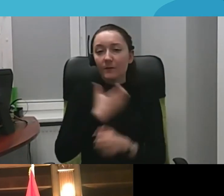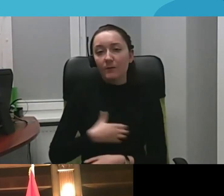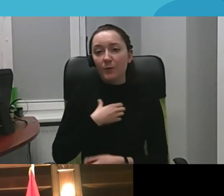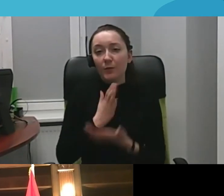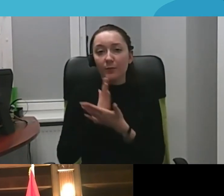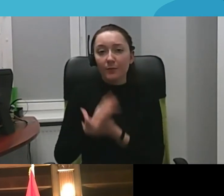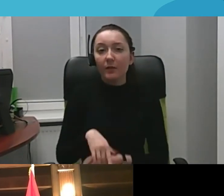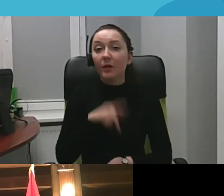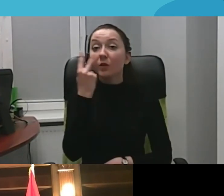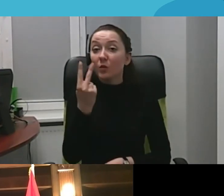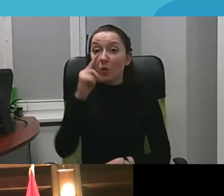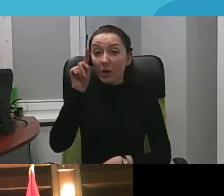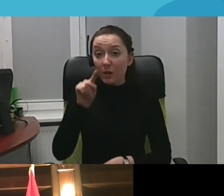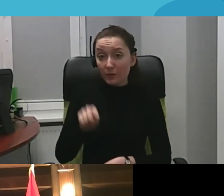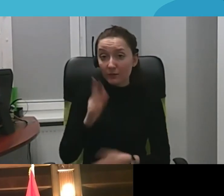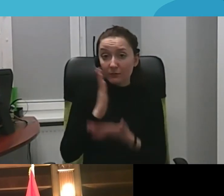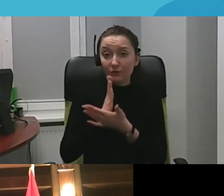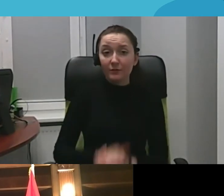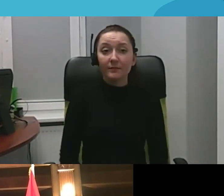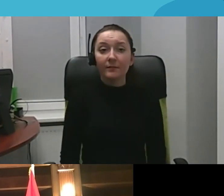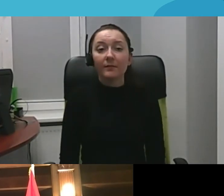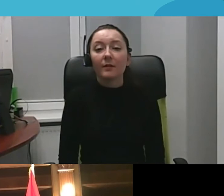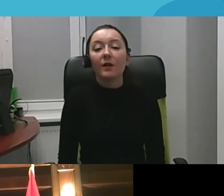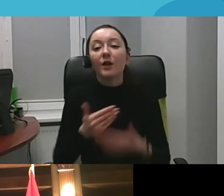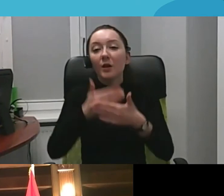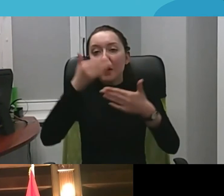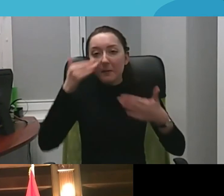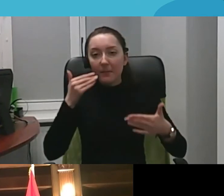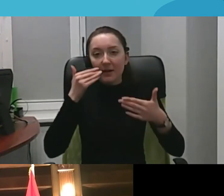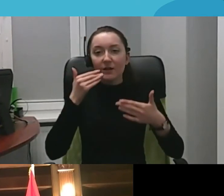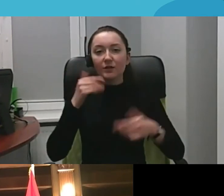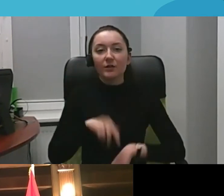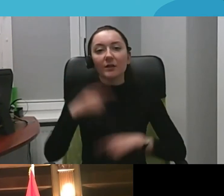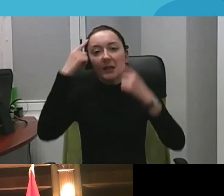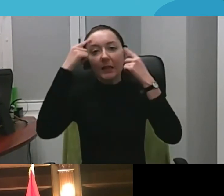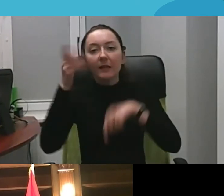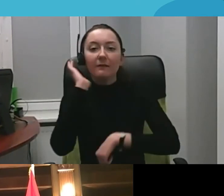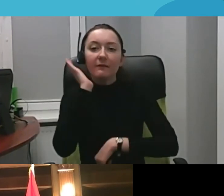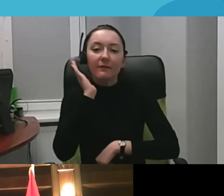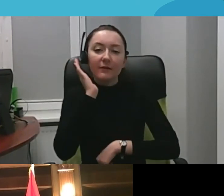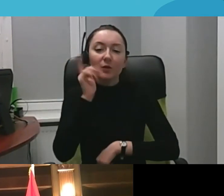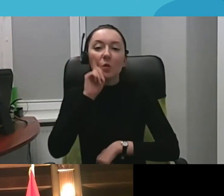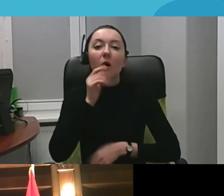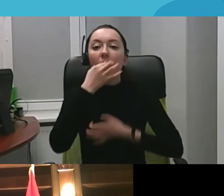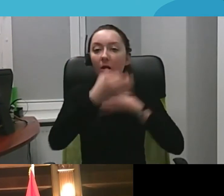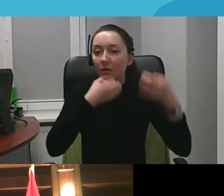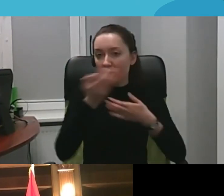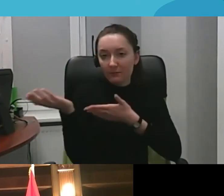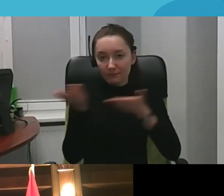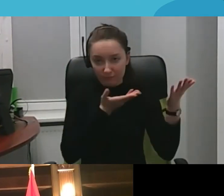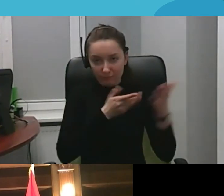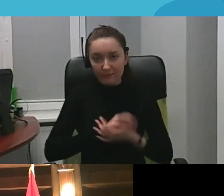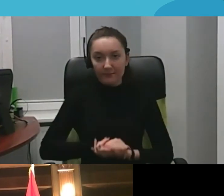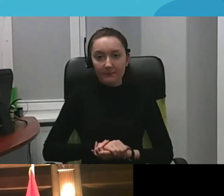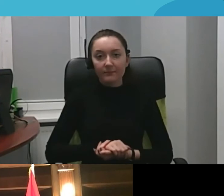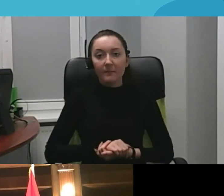before I raise that to everyone like in the panel, whoever who wants to pick that up, please